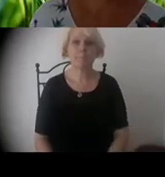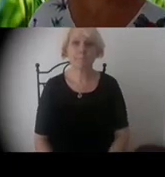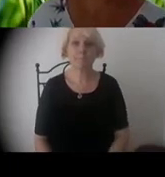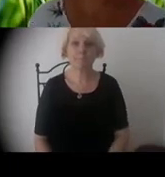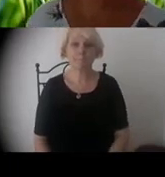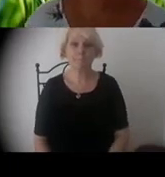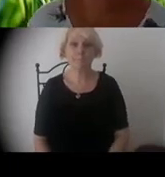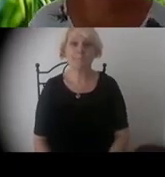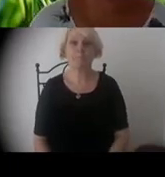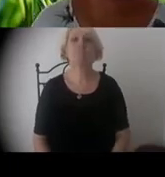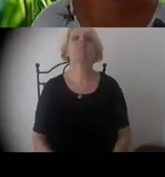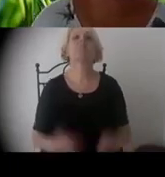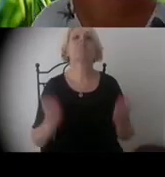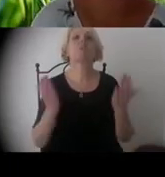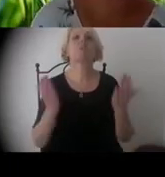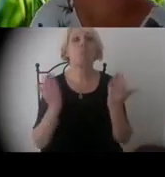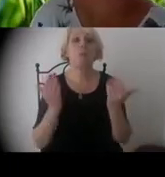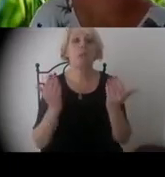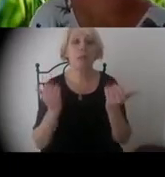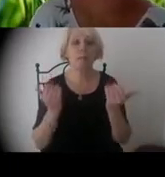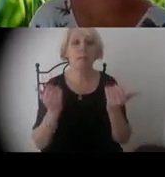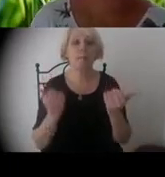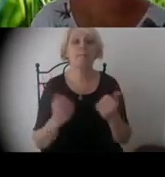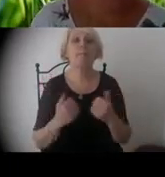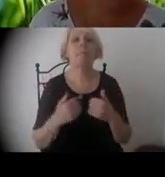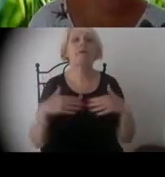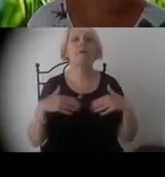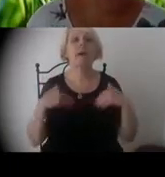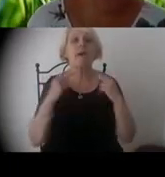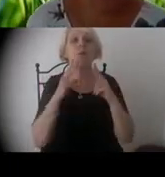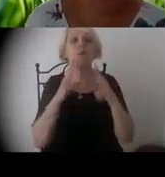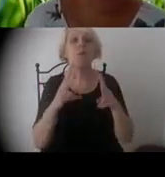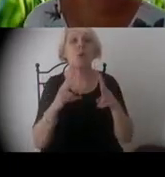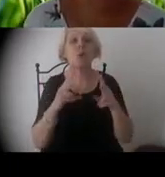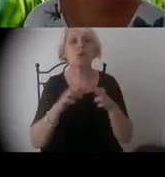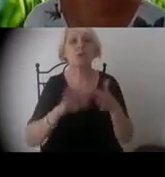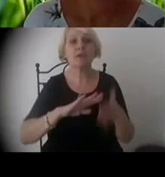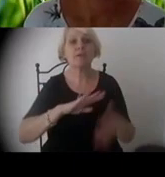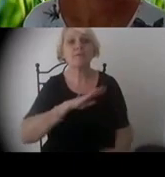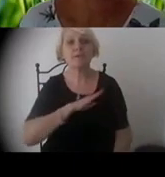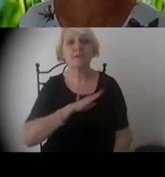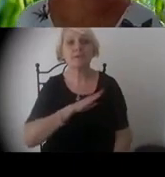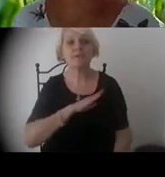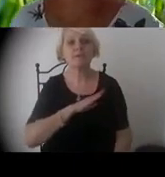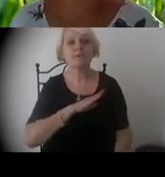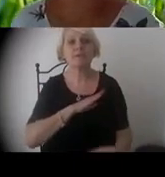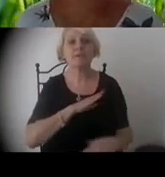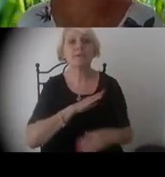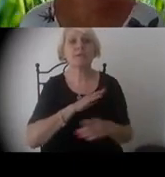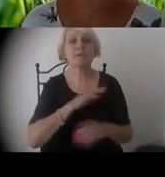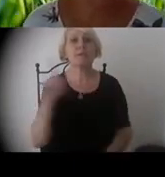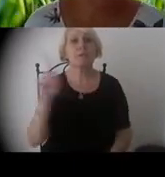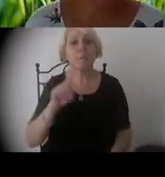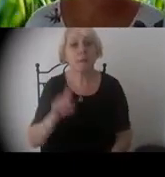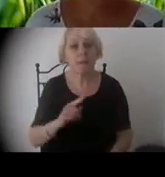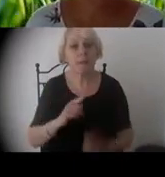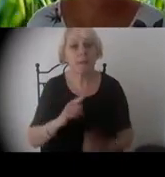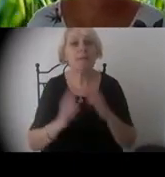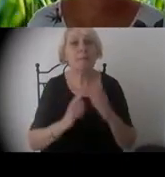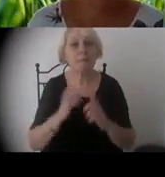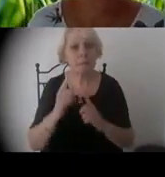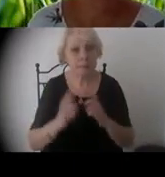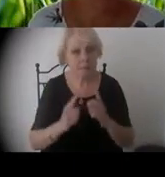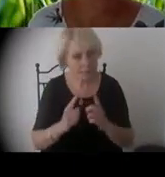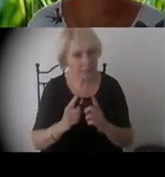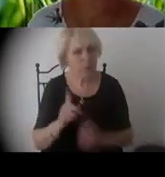So welcome everyone to the Healthwatch Enfield public meeting for children